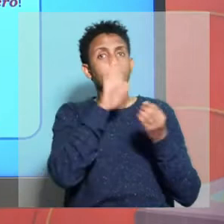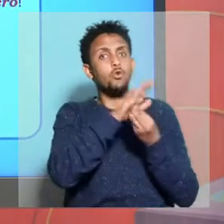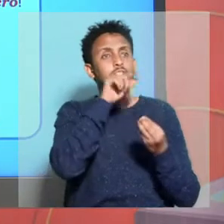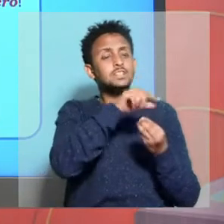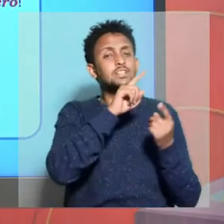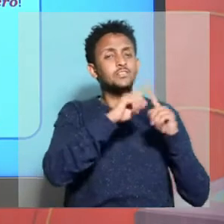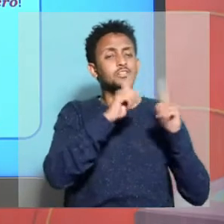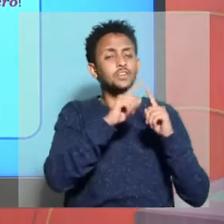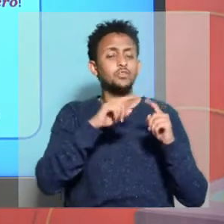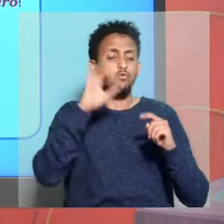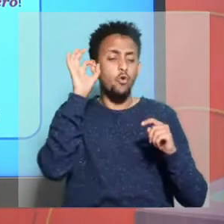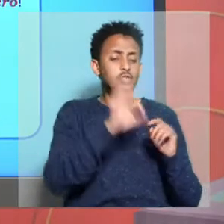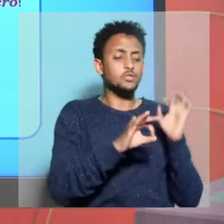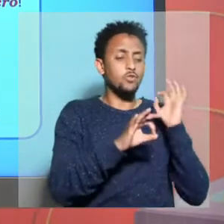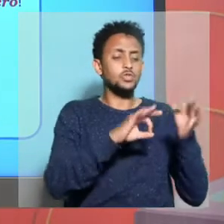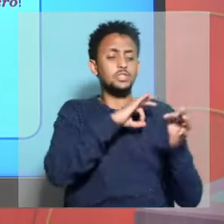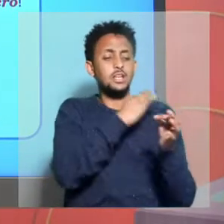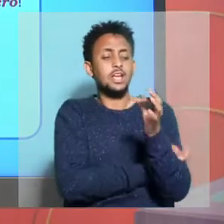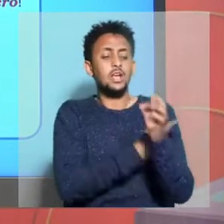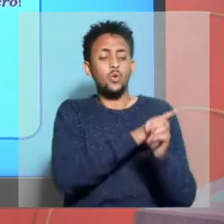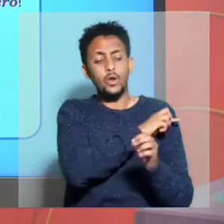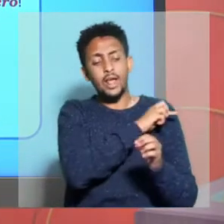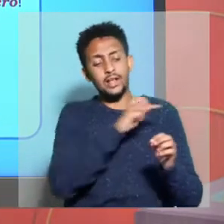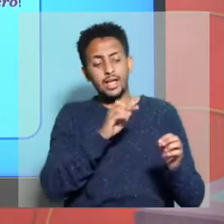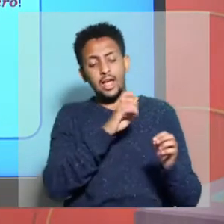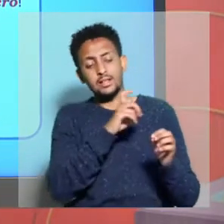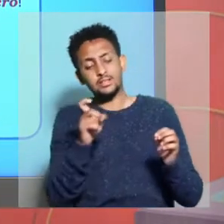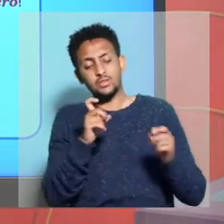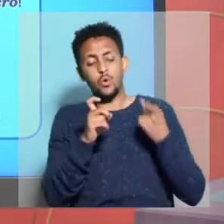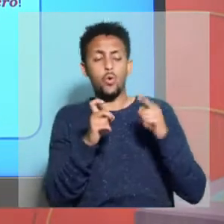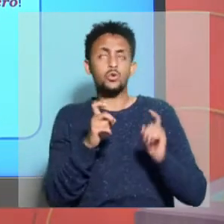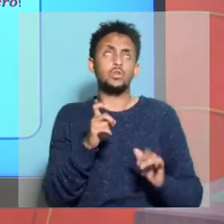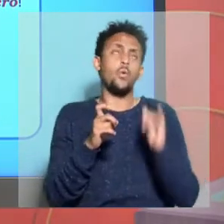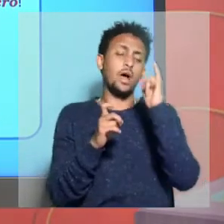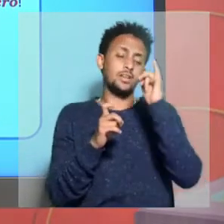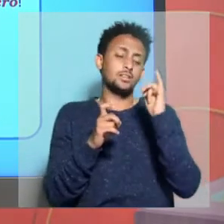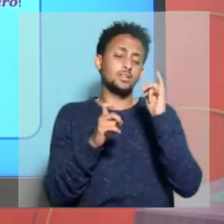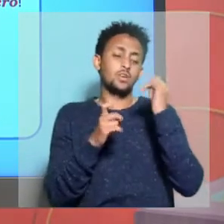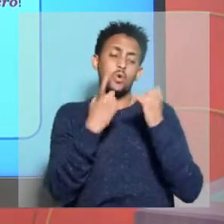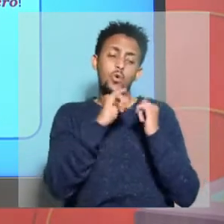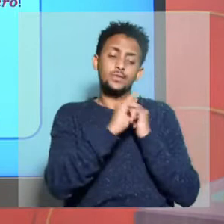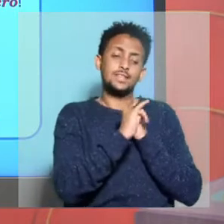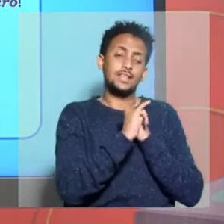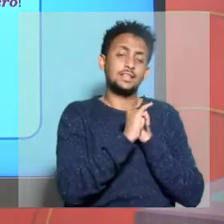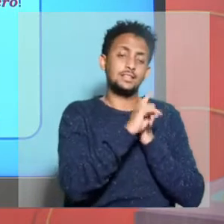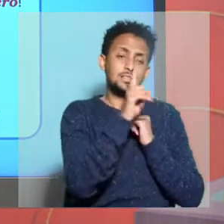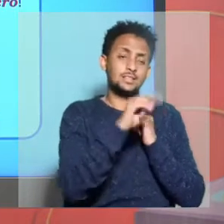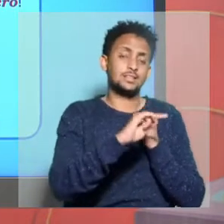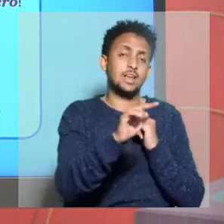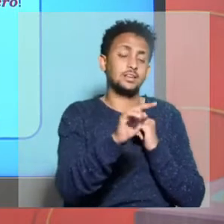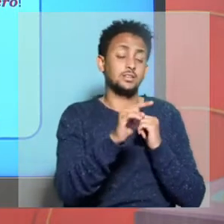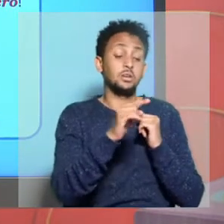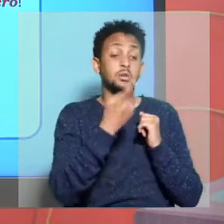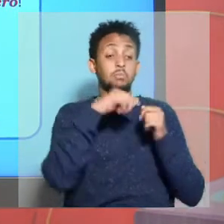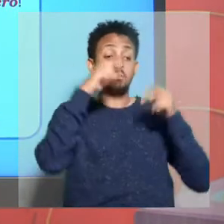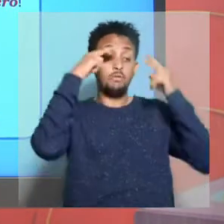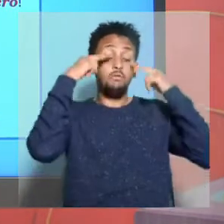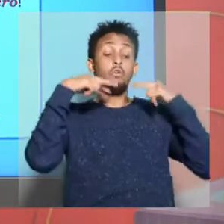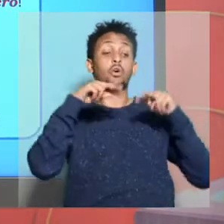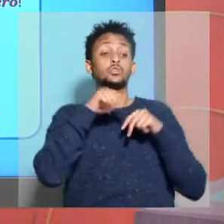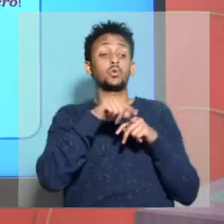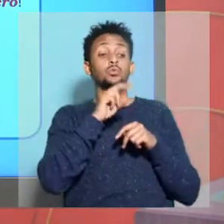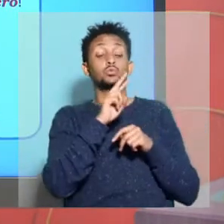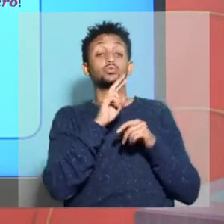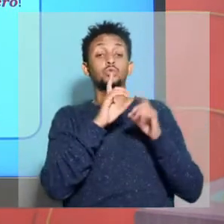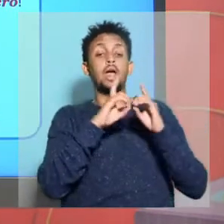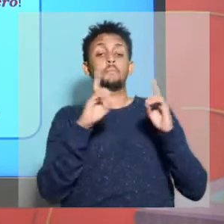different force might be exerted along the x-axis, it might be acted along the y-axis and along the z-axis. But we mainly focus here on